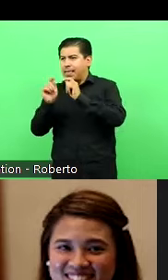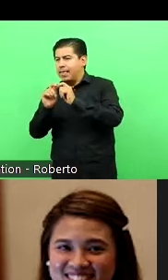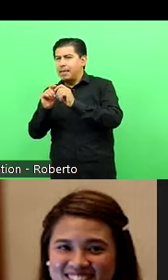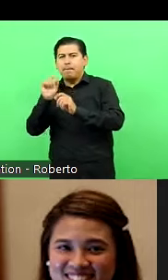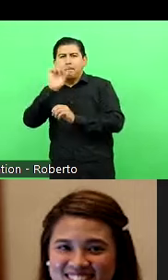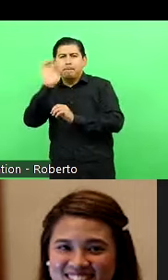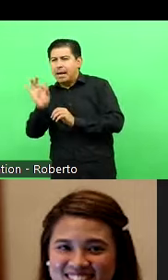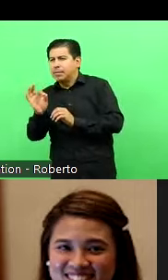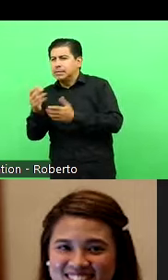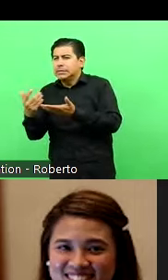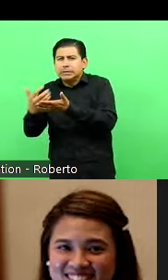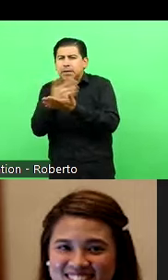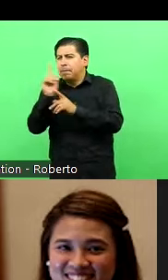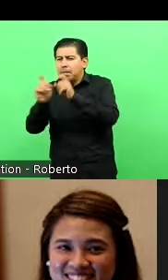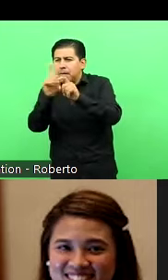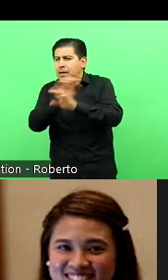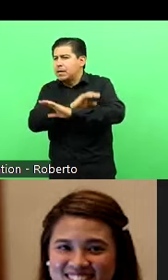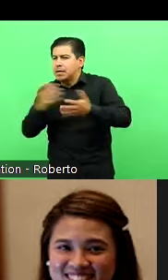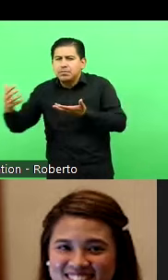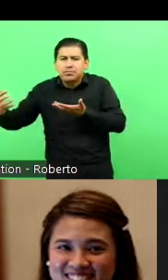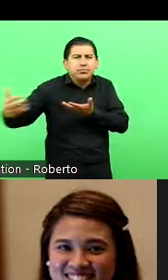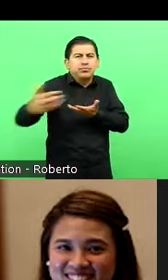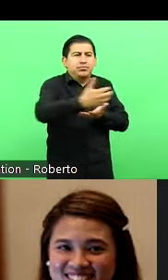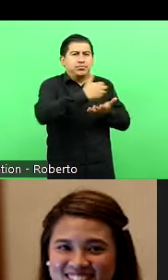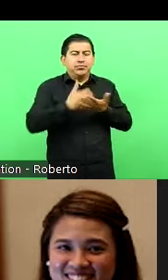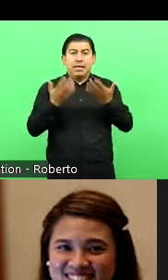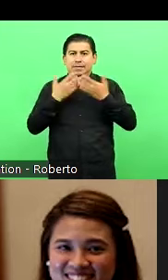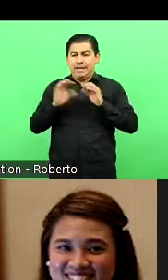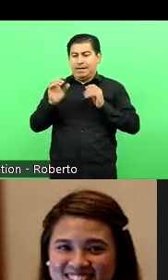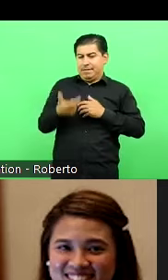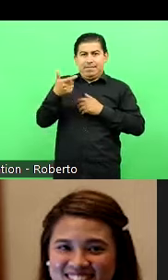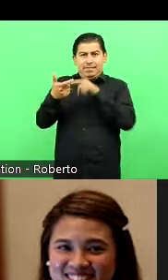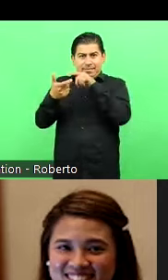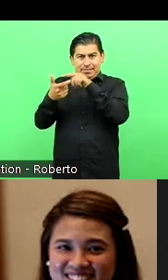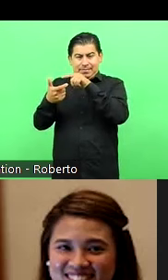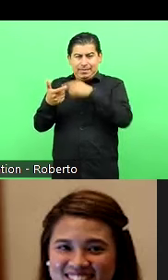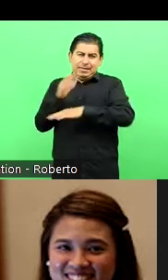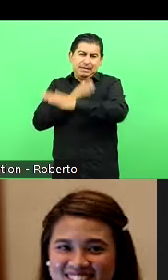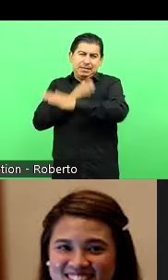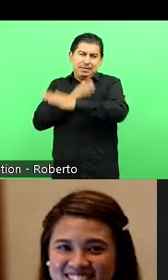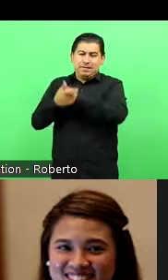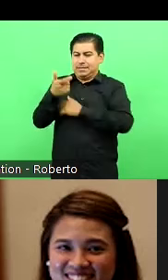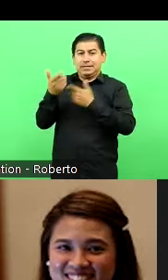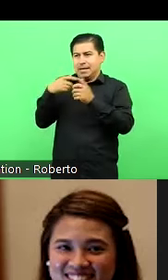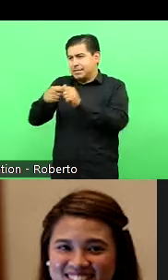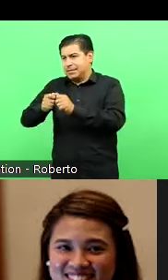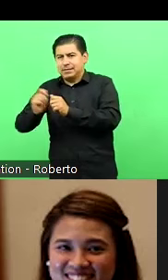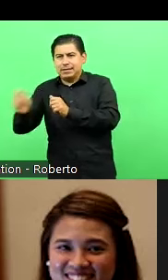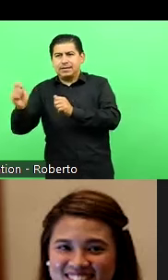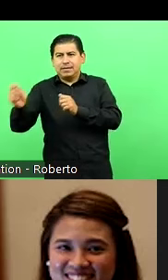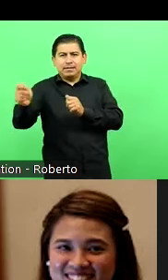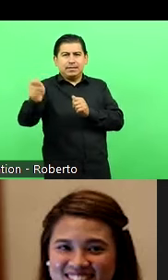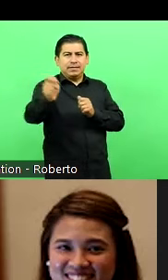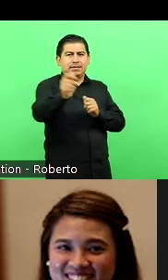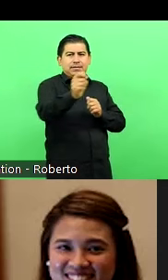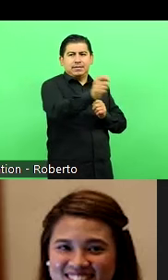city with the Disability Inclusive Disaster Resilience Scorecard for the city, and this help us to determine